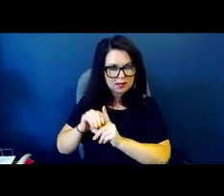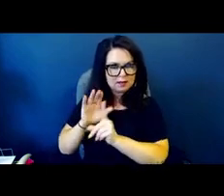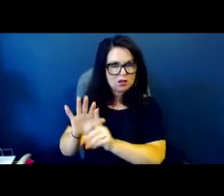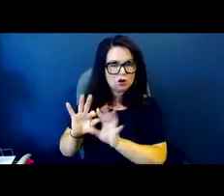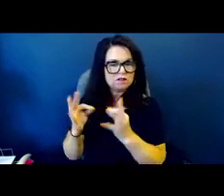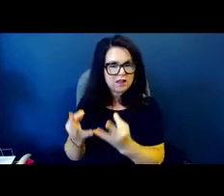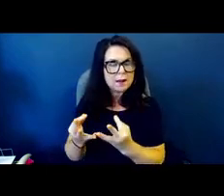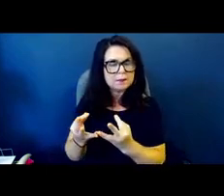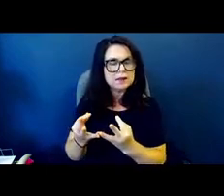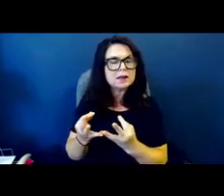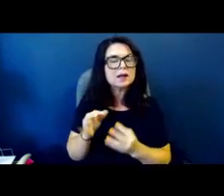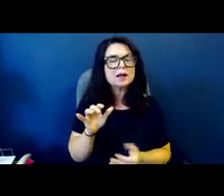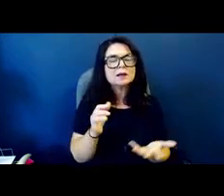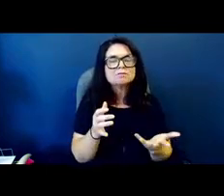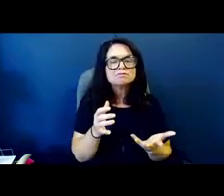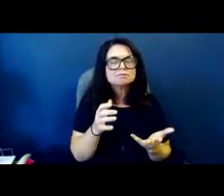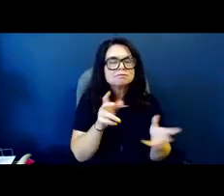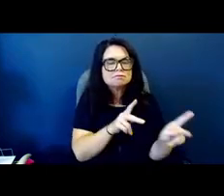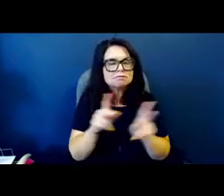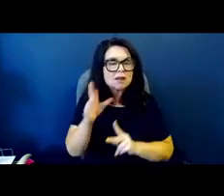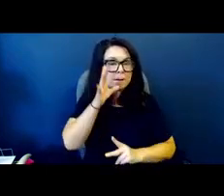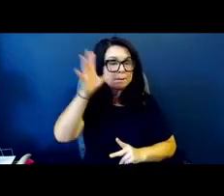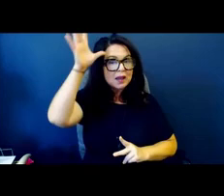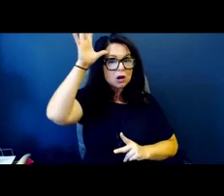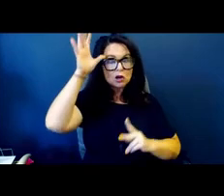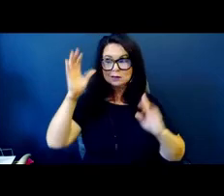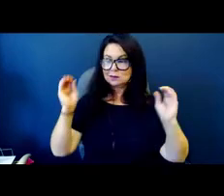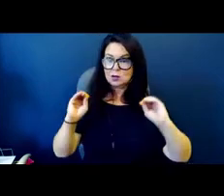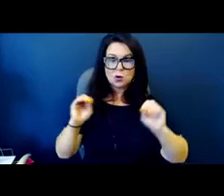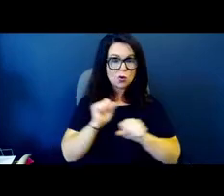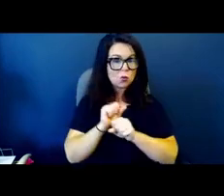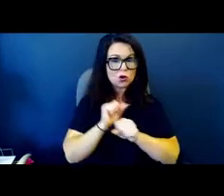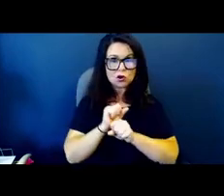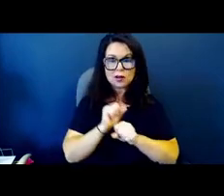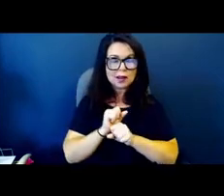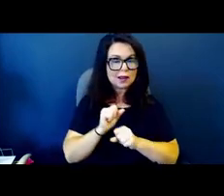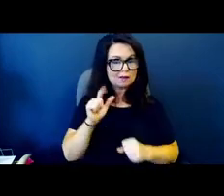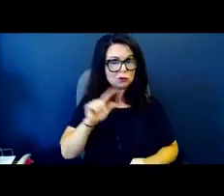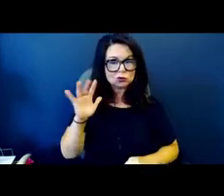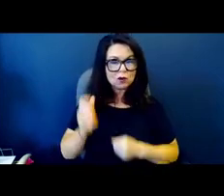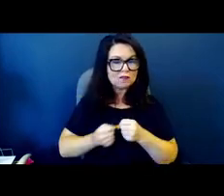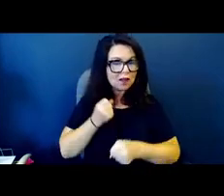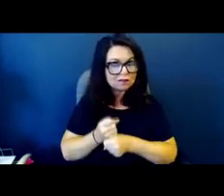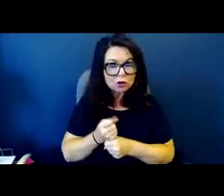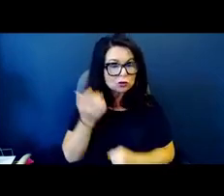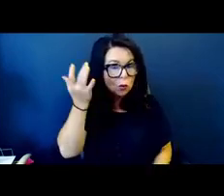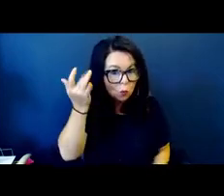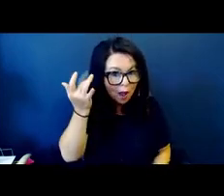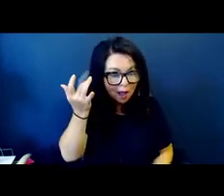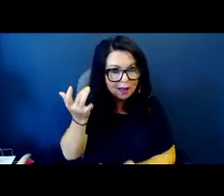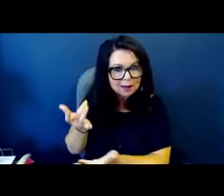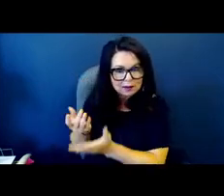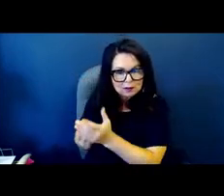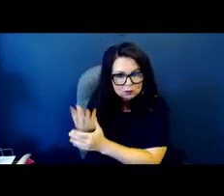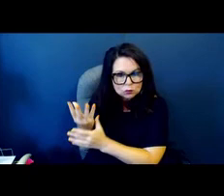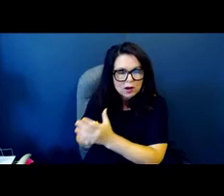who have been out of the workforce for like 25 years because they've been, you know, raising their child